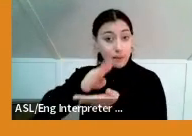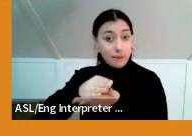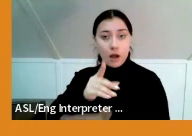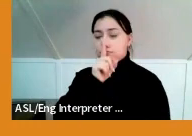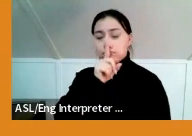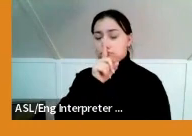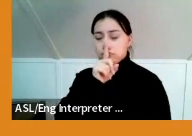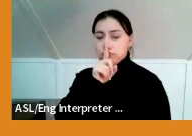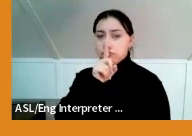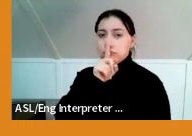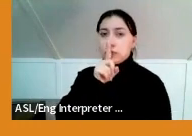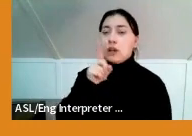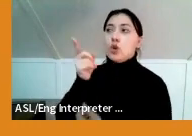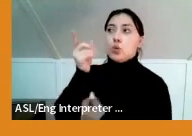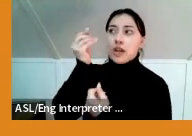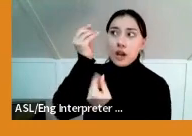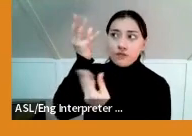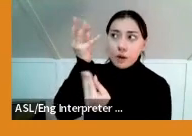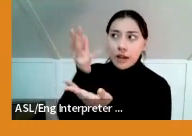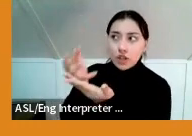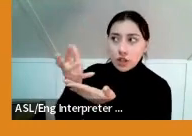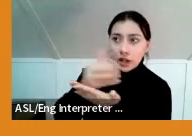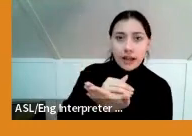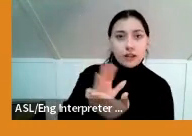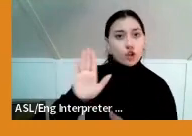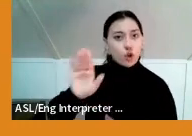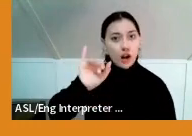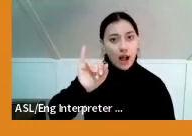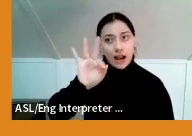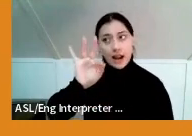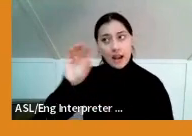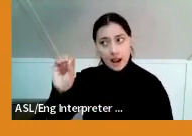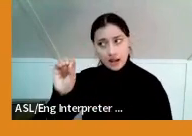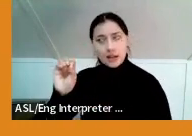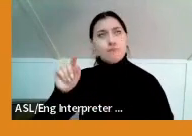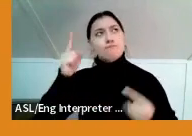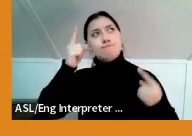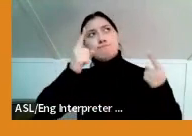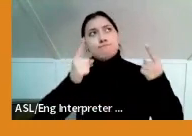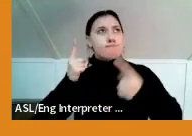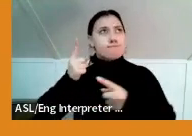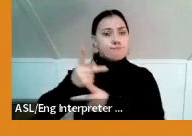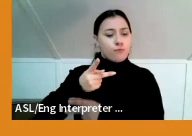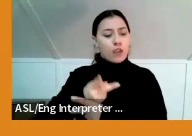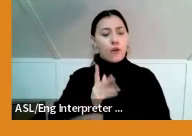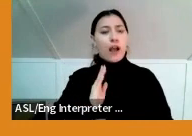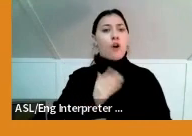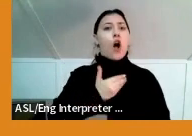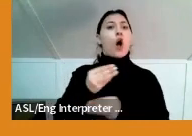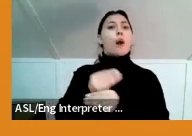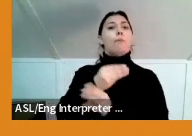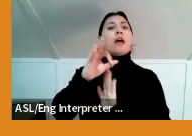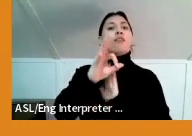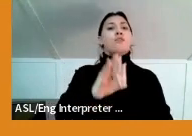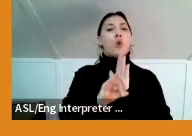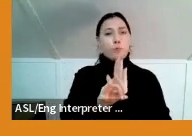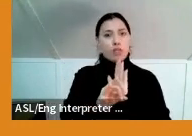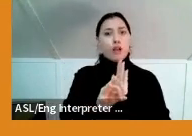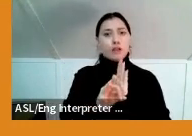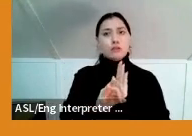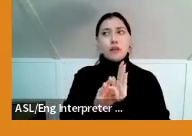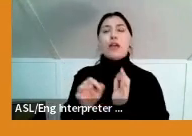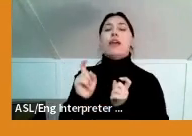to take the information from your 990 and we are going to use that in our calculation to determine grant